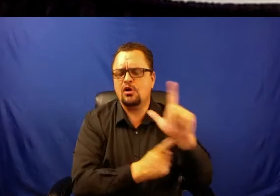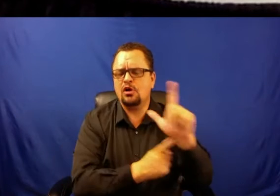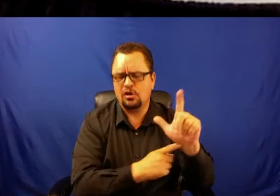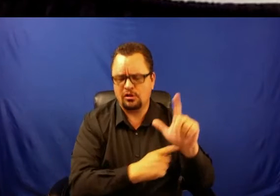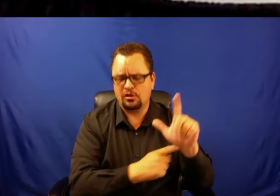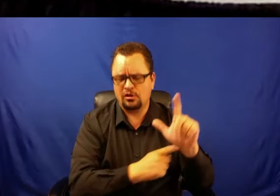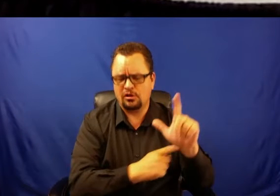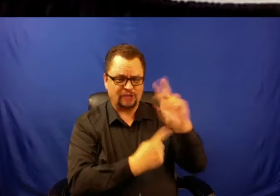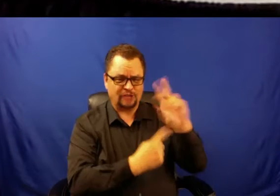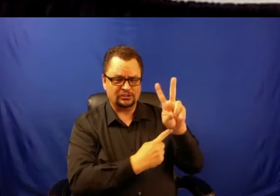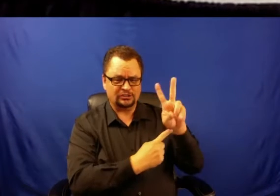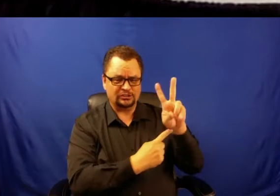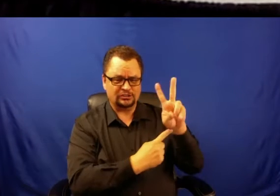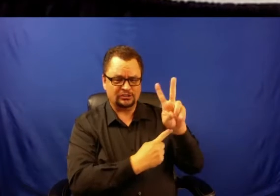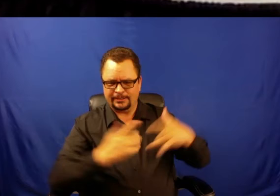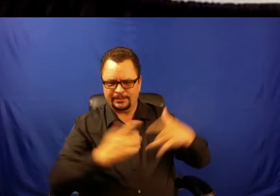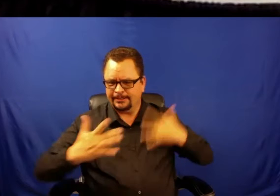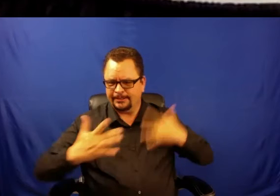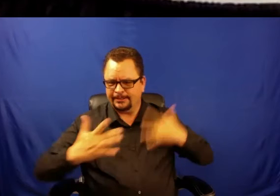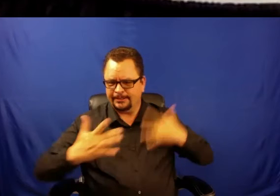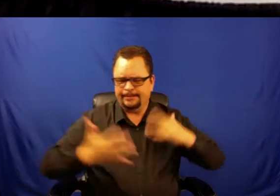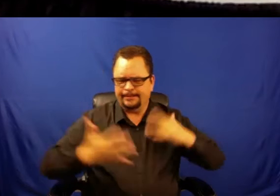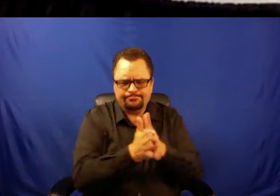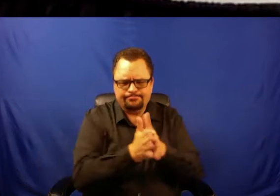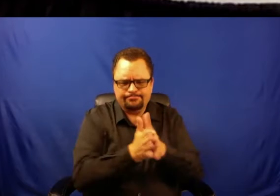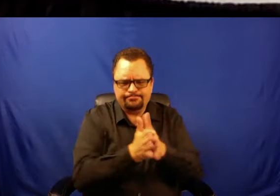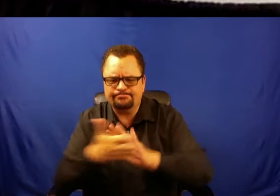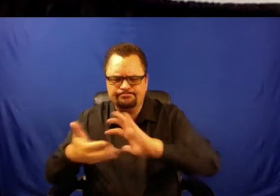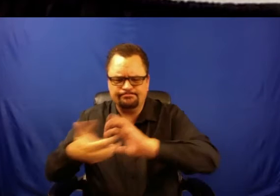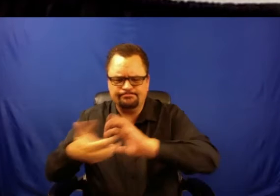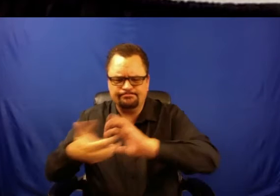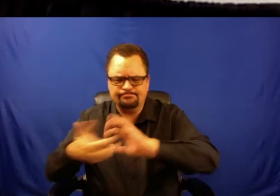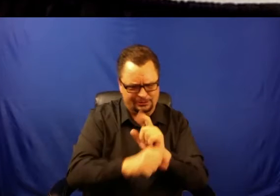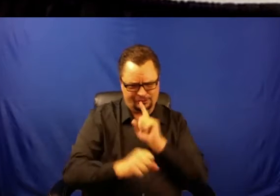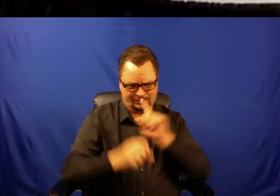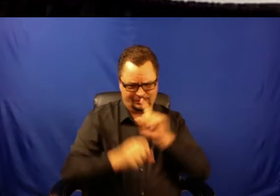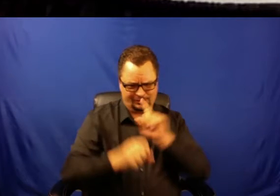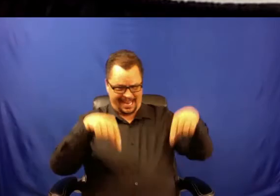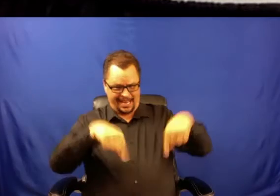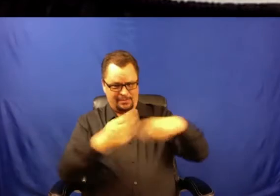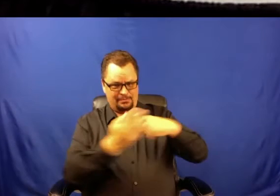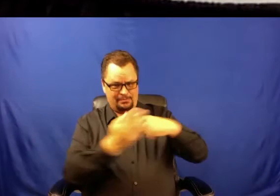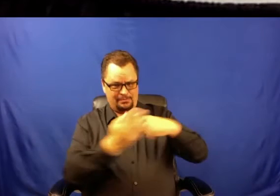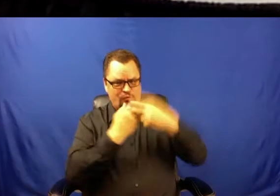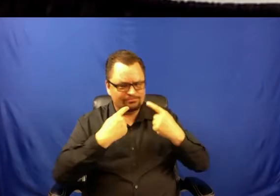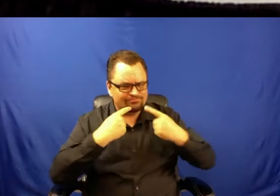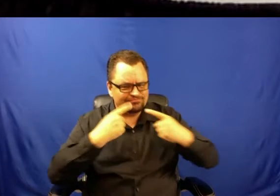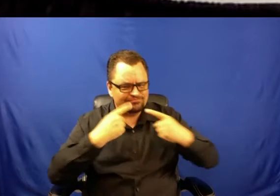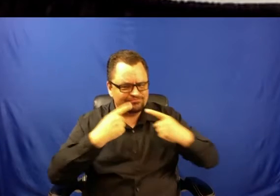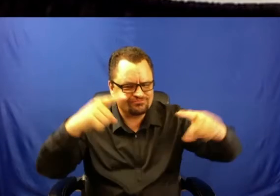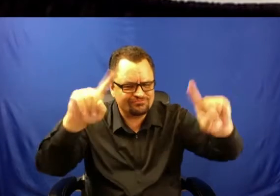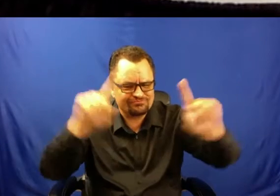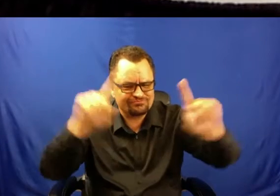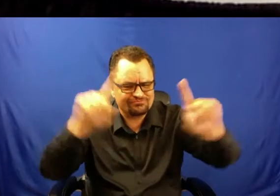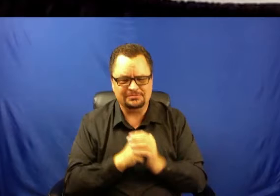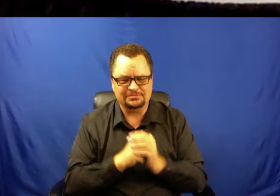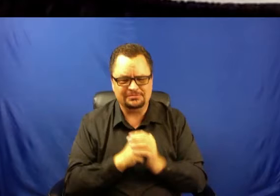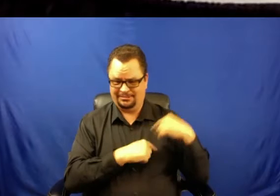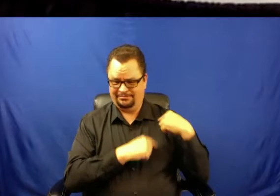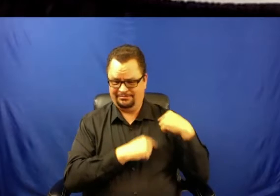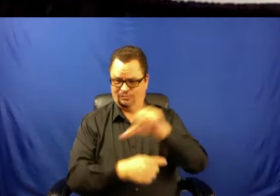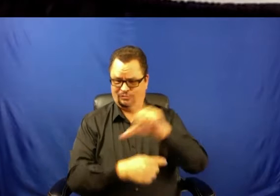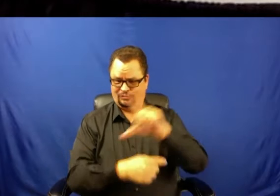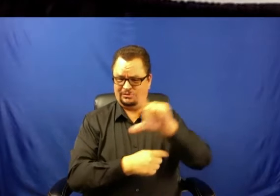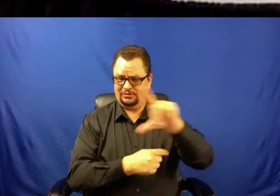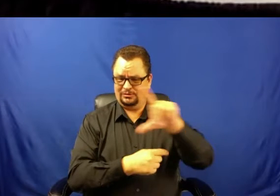House Call. And I also wanted to point out in 2020, we had mentioned in this at a previous Board of Health meeting, but we weren't able to